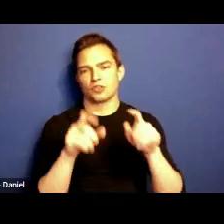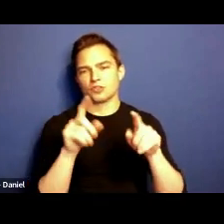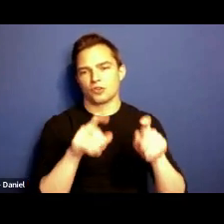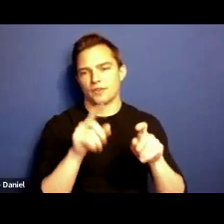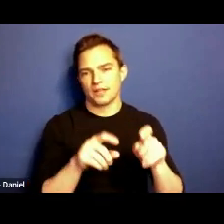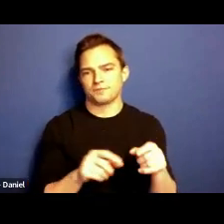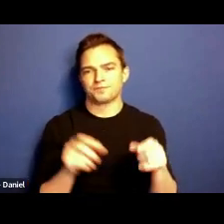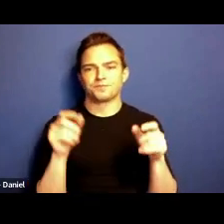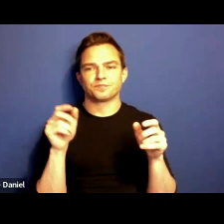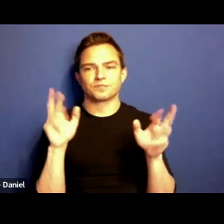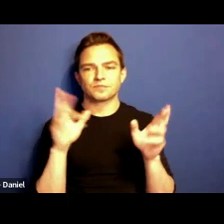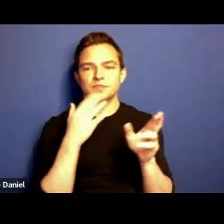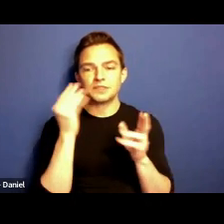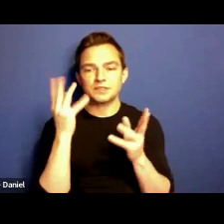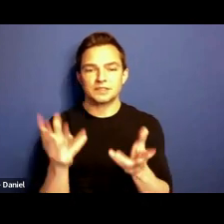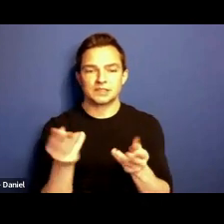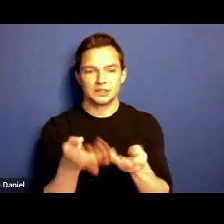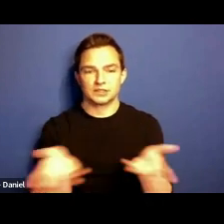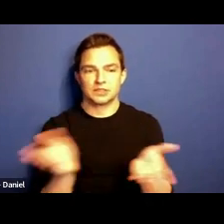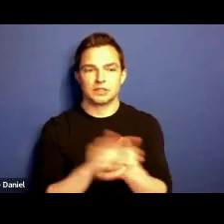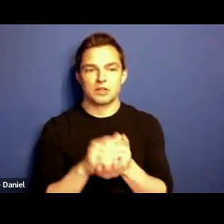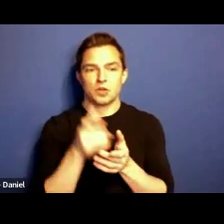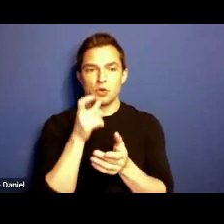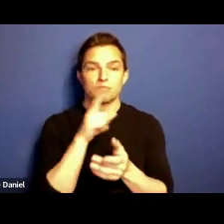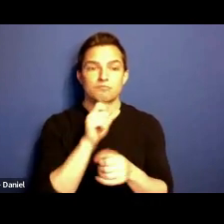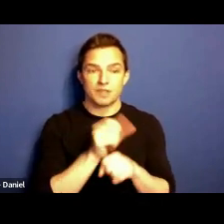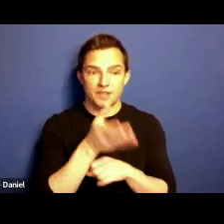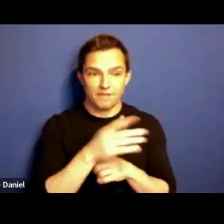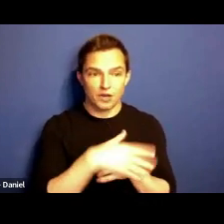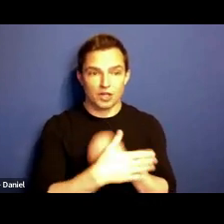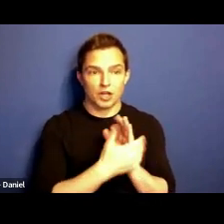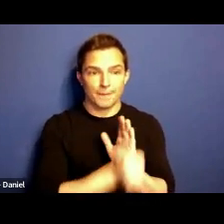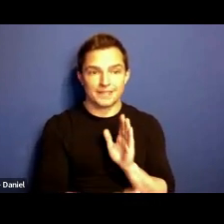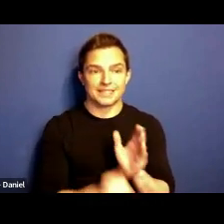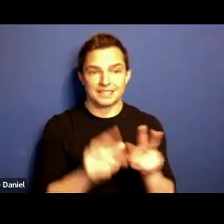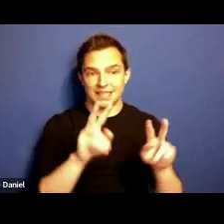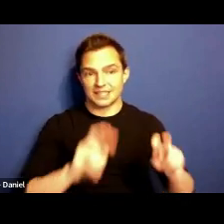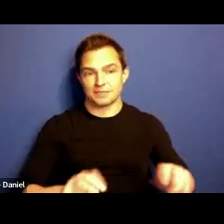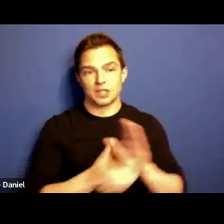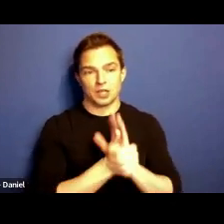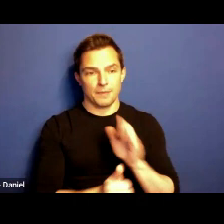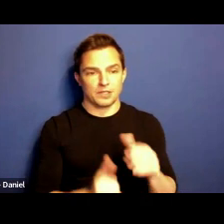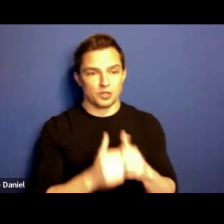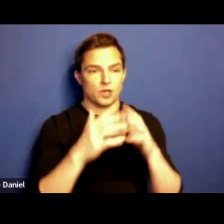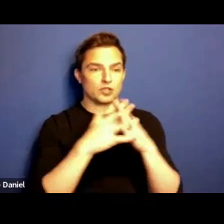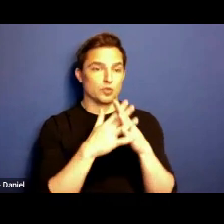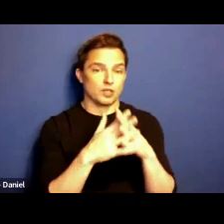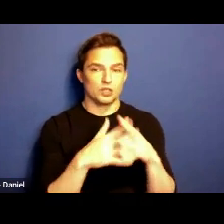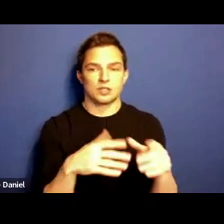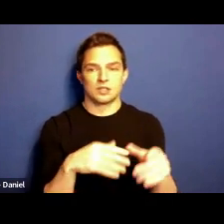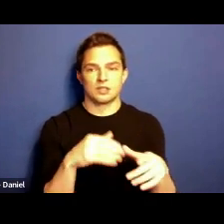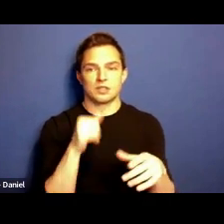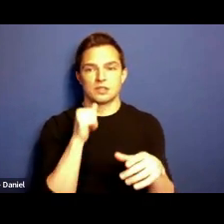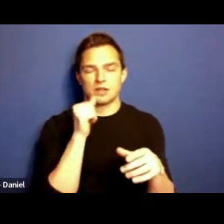that breaks out who's really there for competency assessment, competency restoration, not guilty by reason